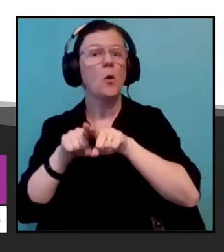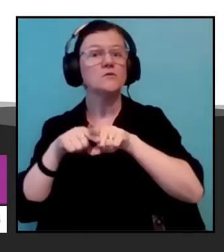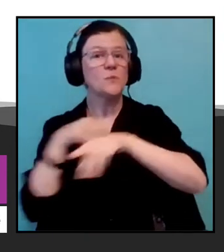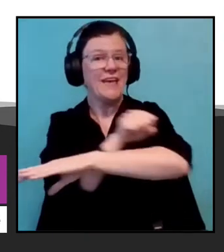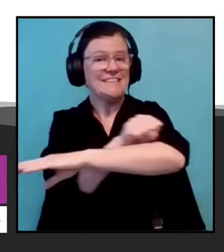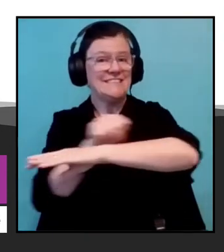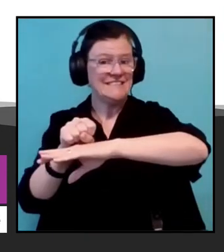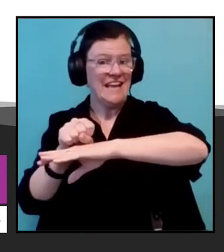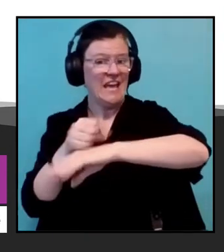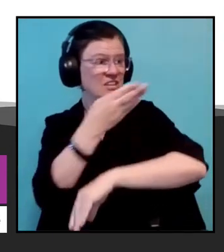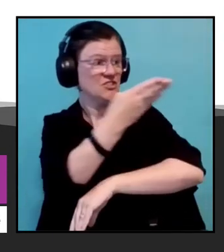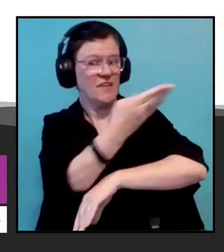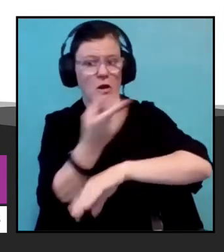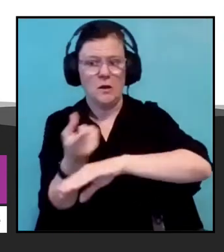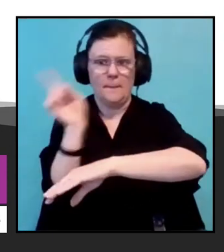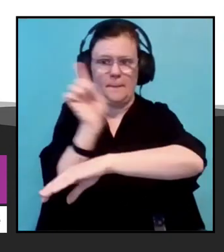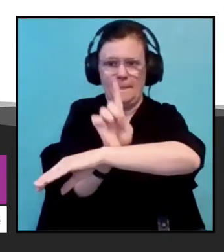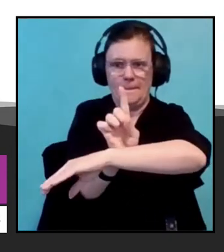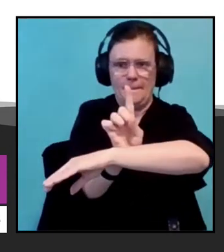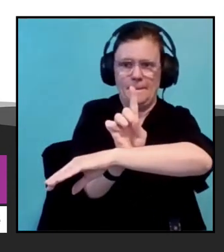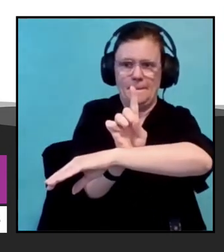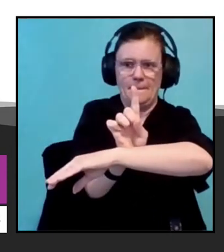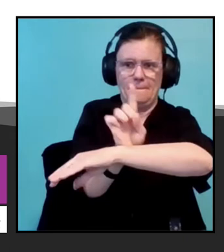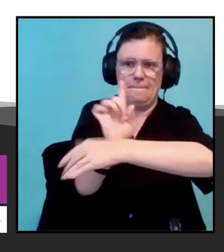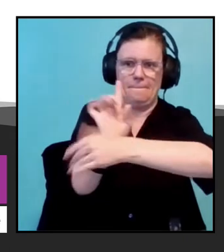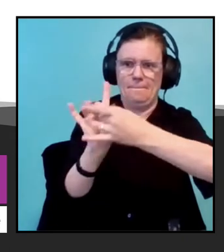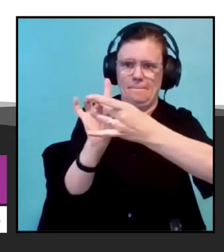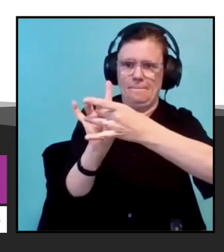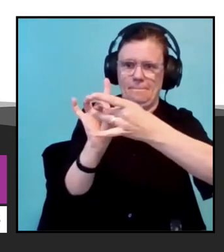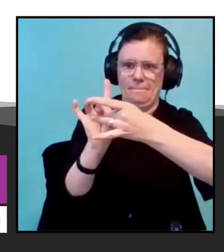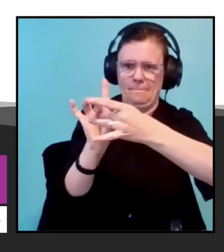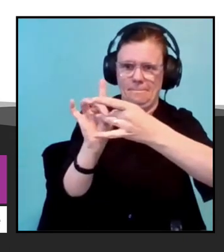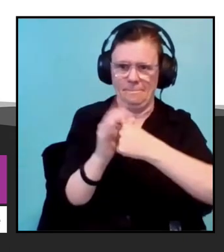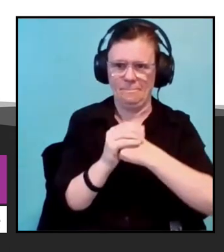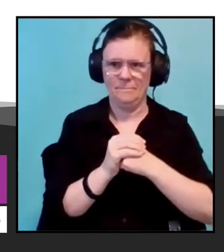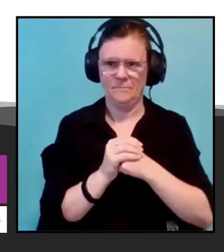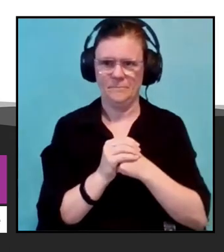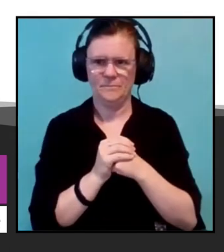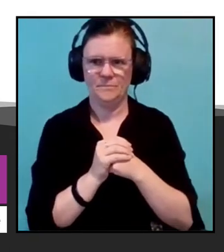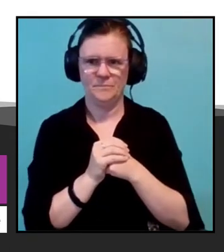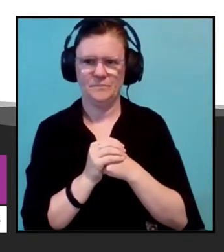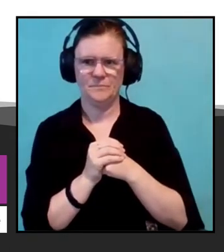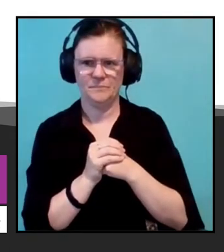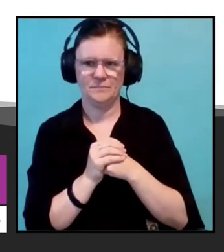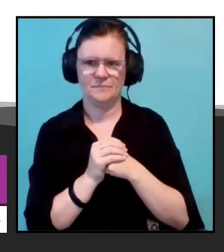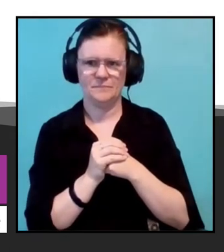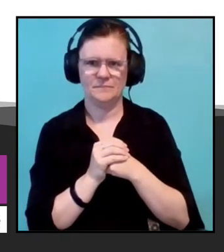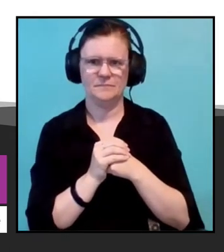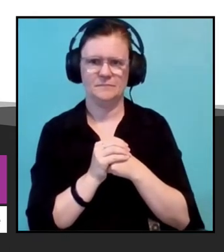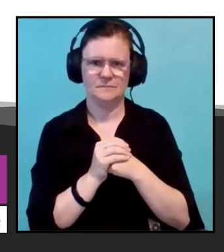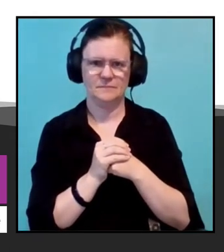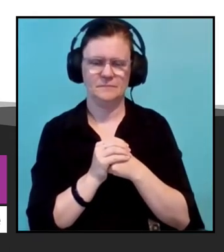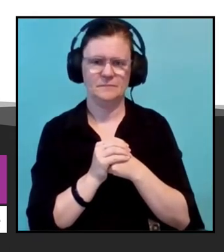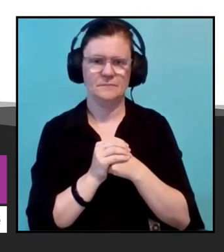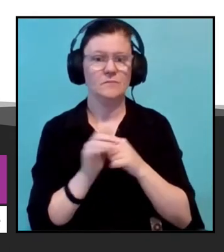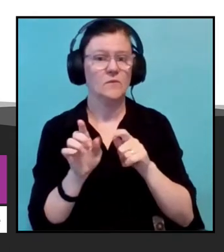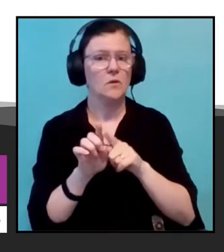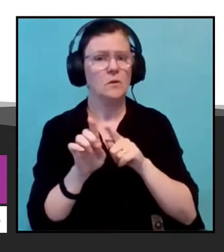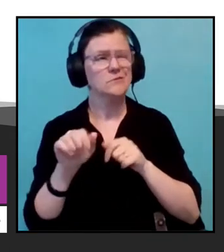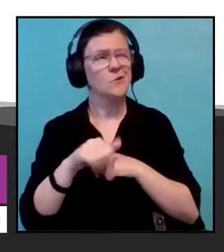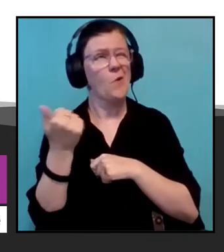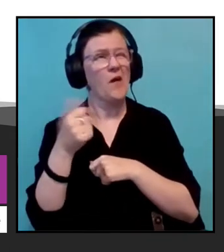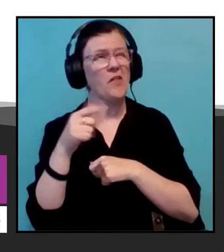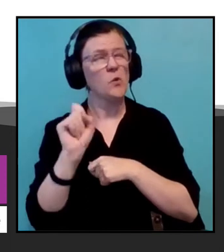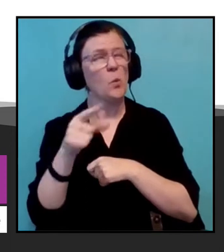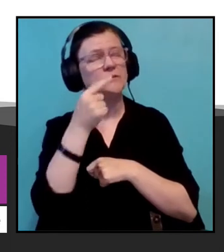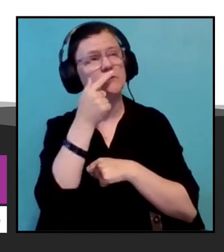rescheduled event, there was opportunity for them to share out. And then I guess lingering questions, our last